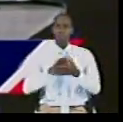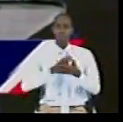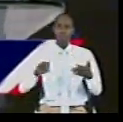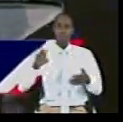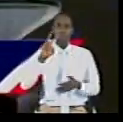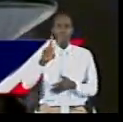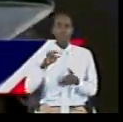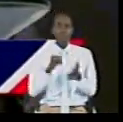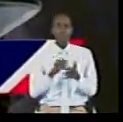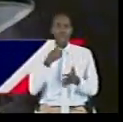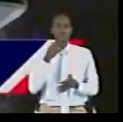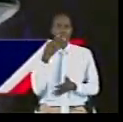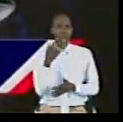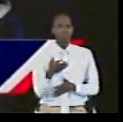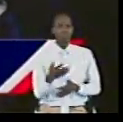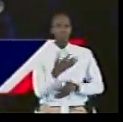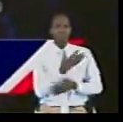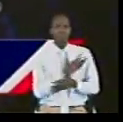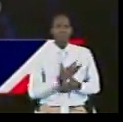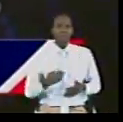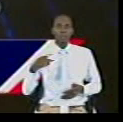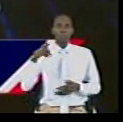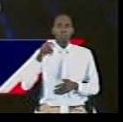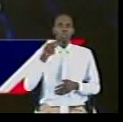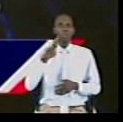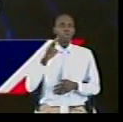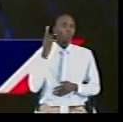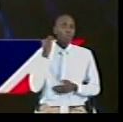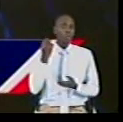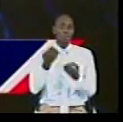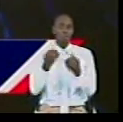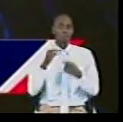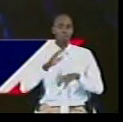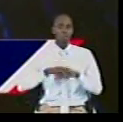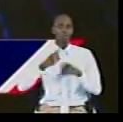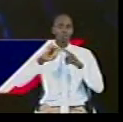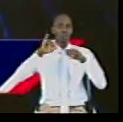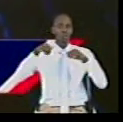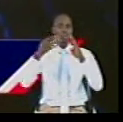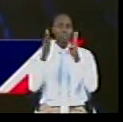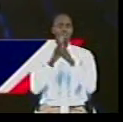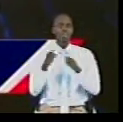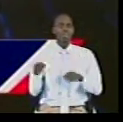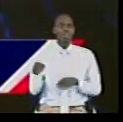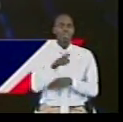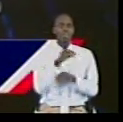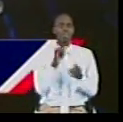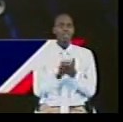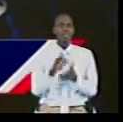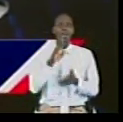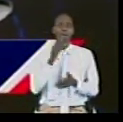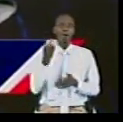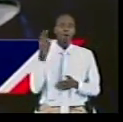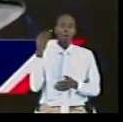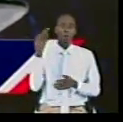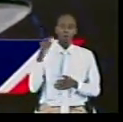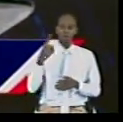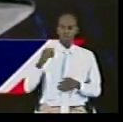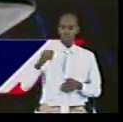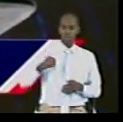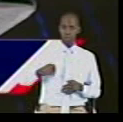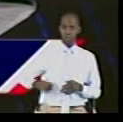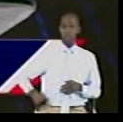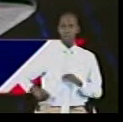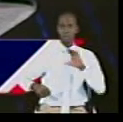says here, and when Peter was come unto Jerusalem, they that were of the circumcision